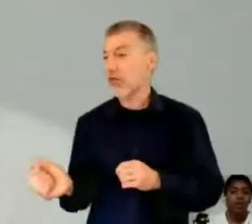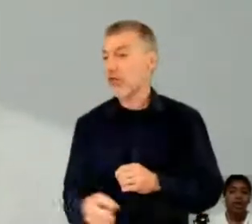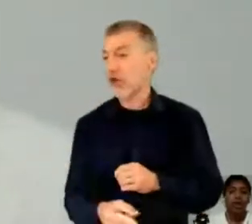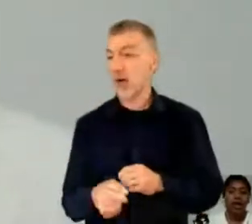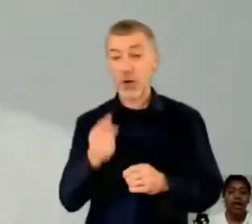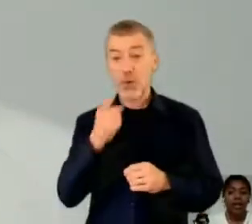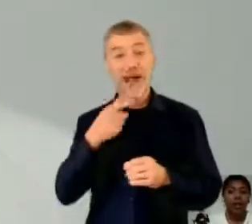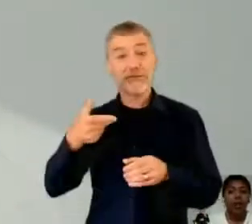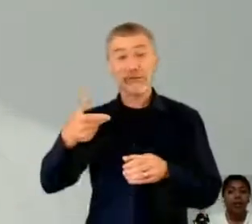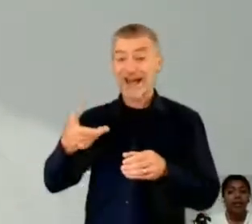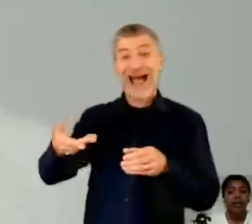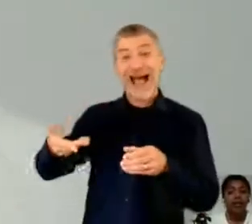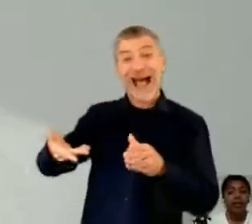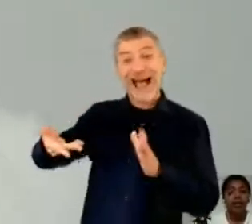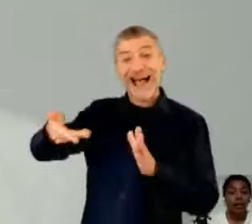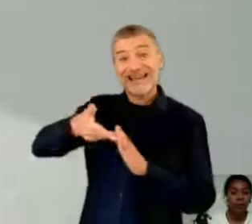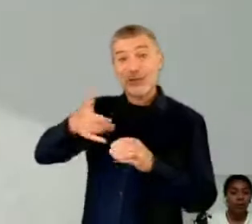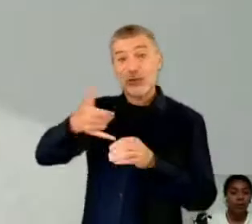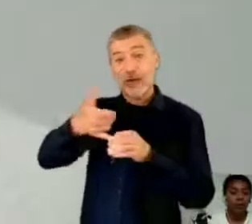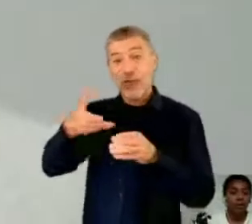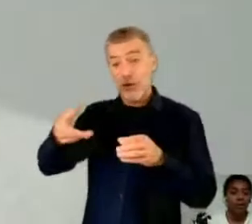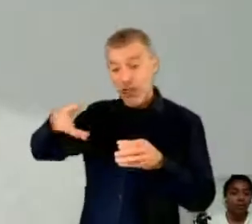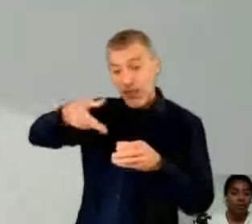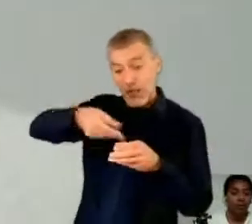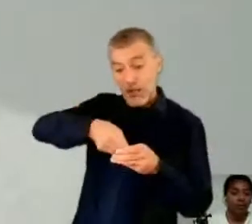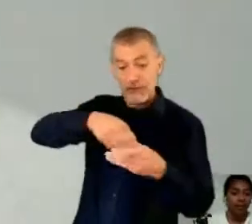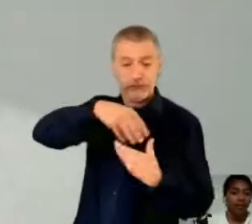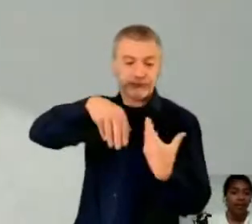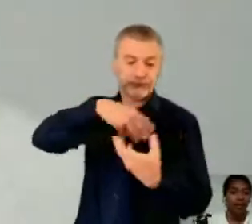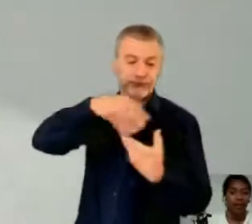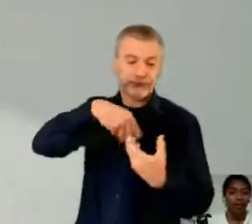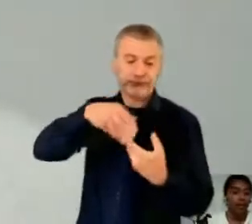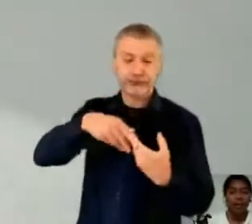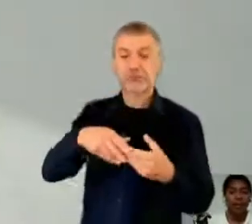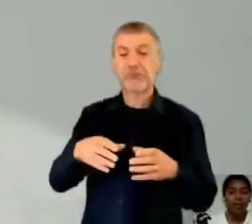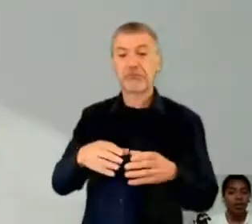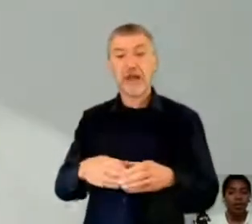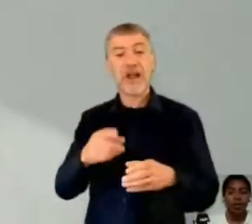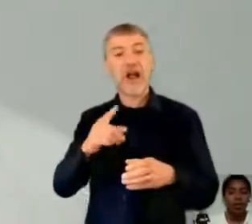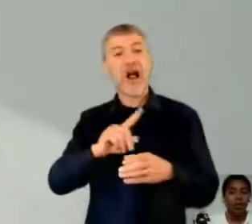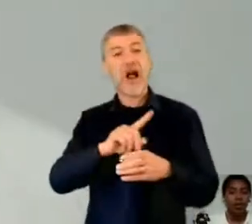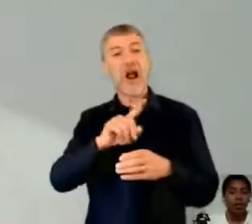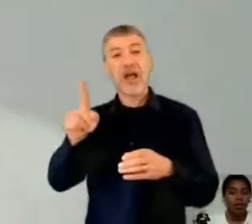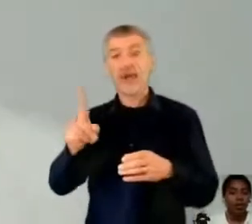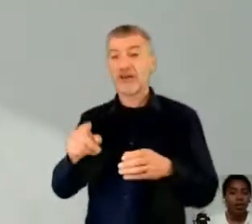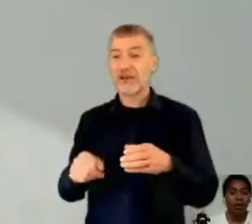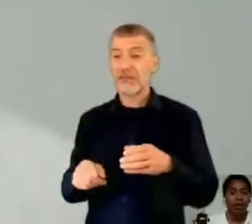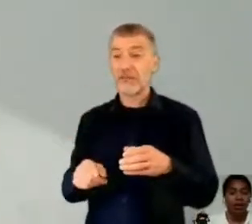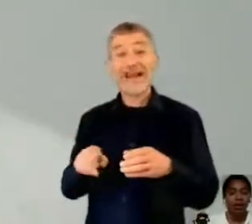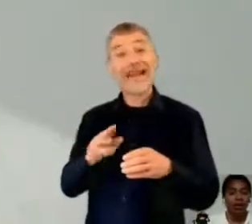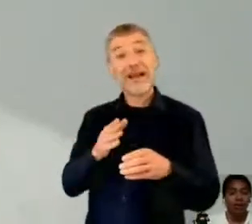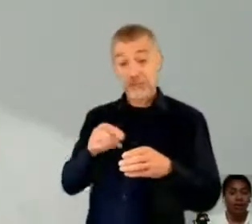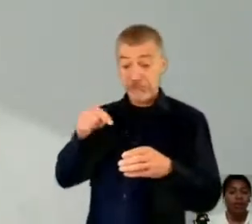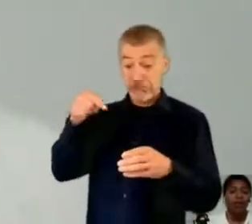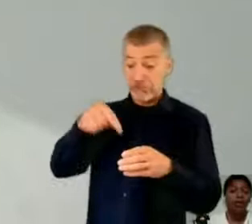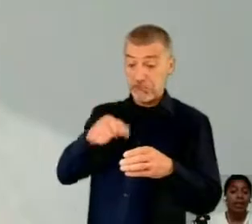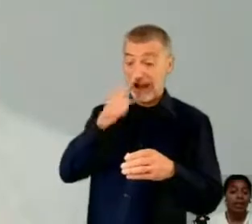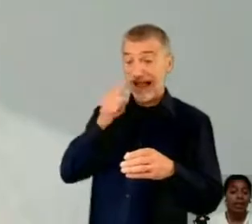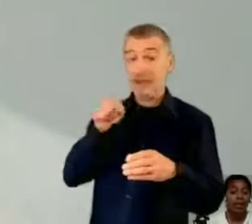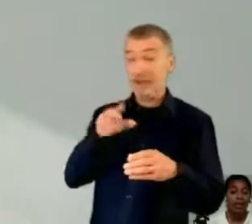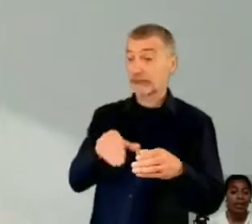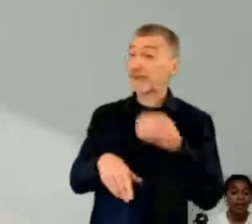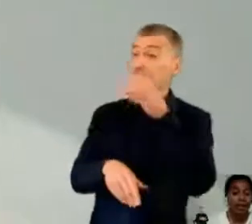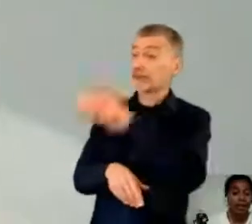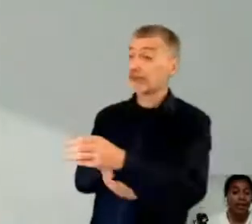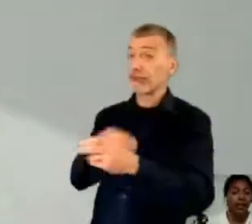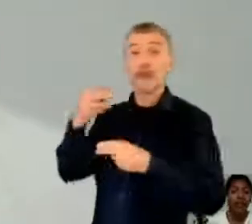that. And then once, if the plastic gets littered, so if it goes to the recycling stream and everything, that's fine. But in the case it